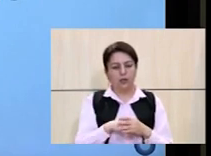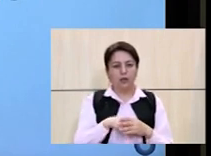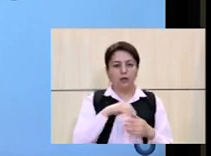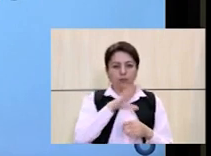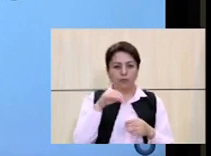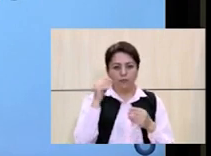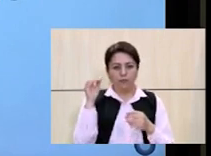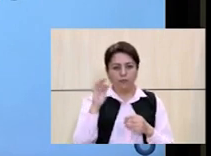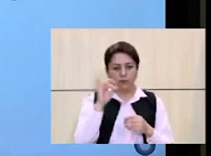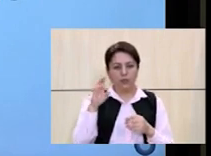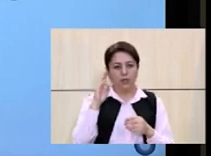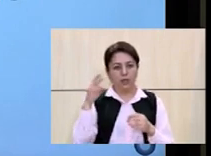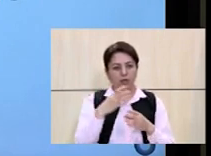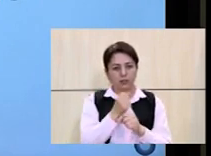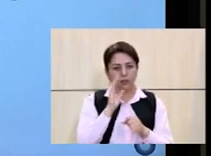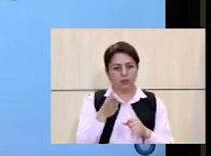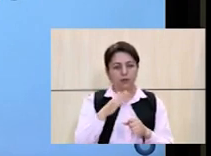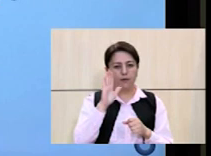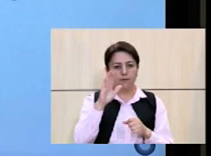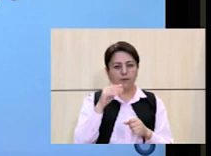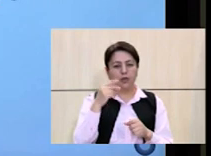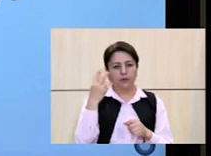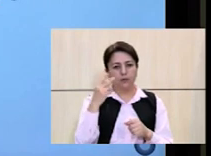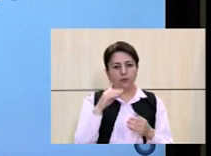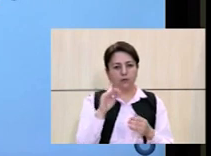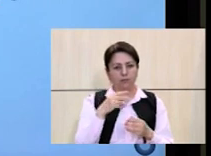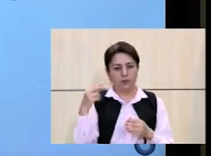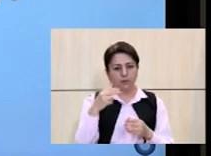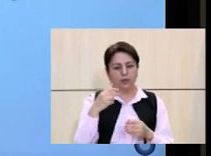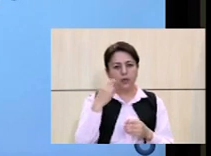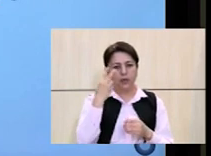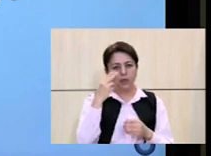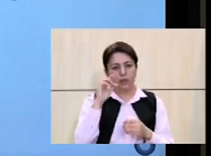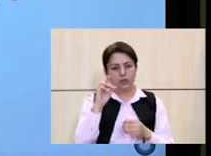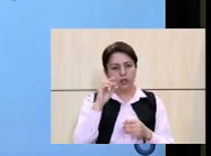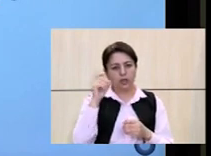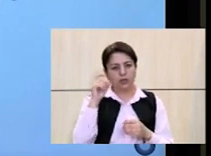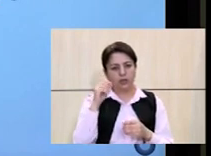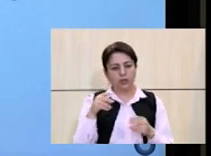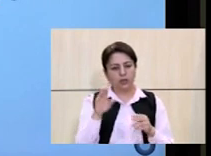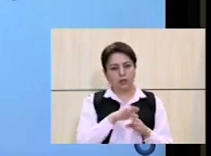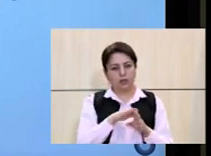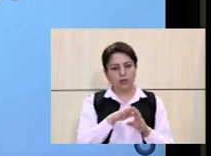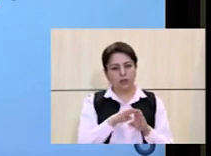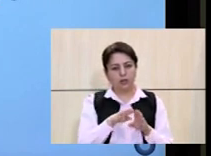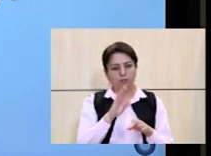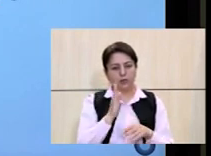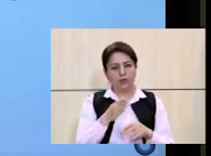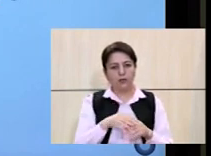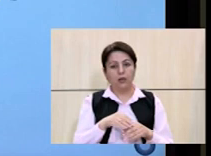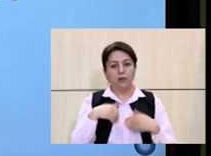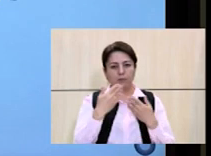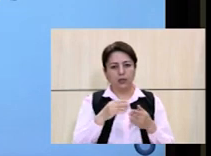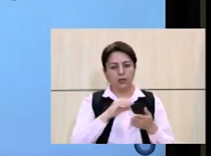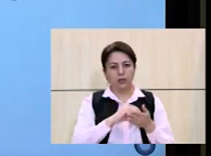larni qisqartirib tashlaymiz va v kvadrat barobar 2g h ga teng bo'ladi. Biz berilgan kattaliklarning